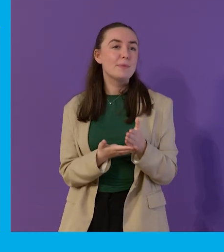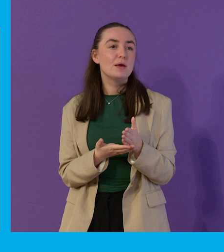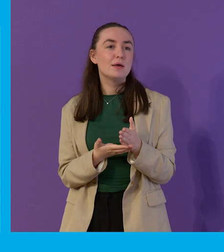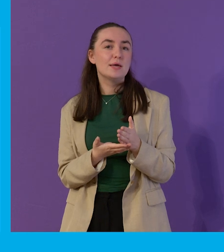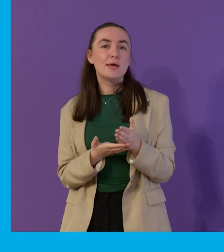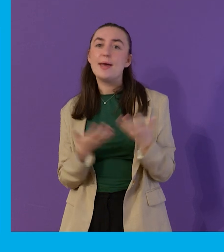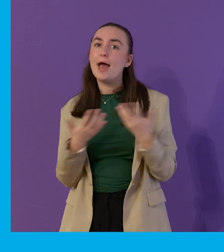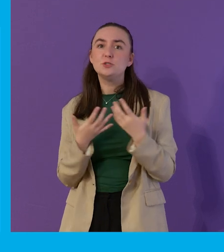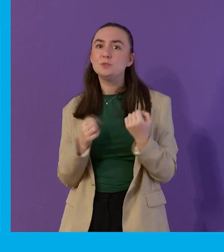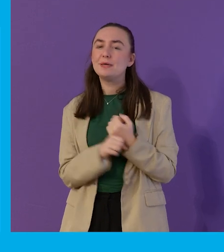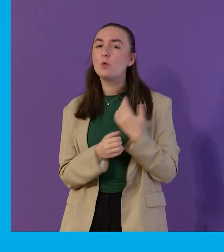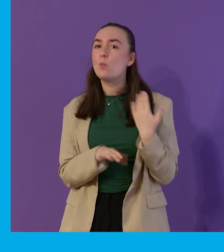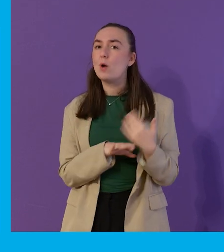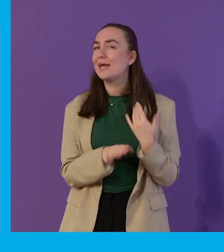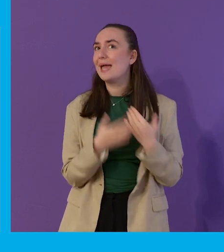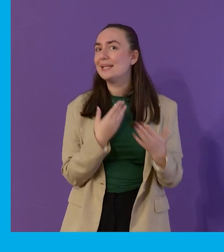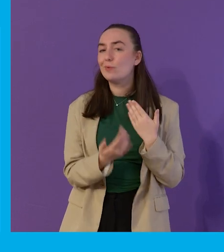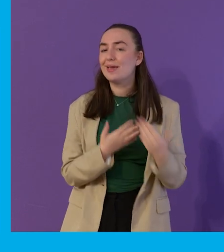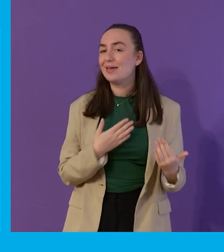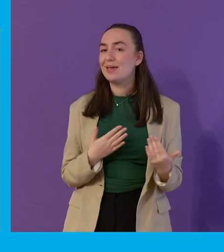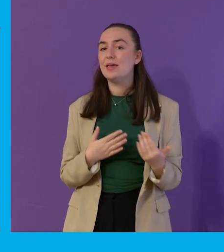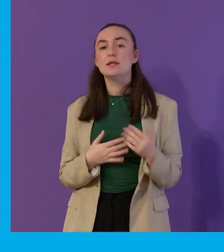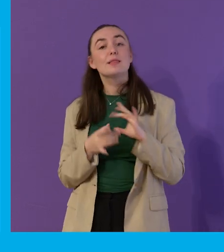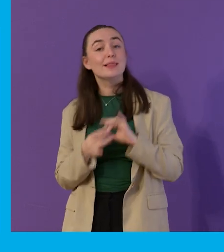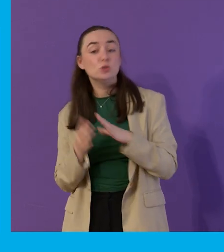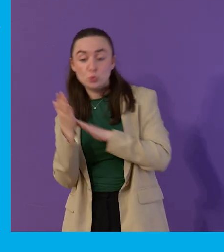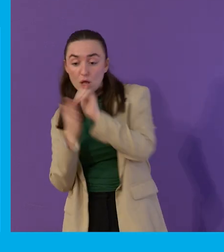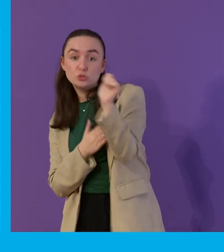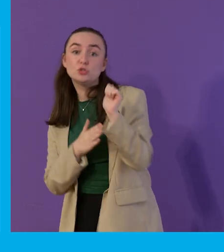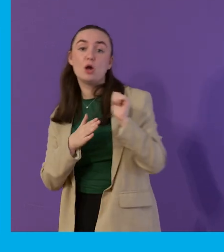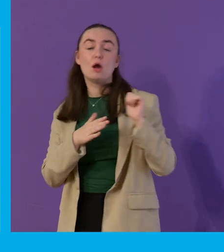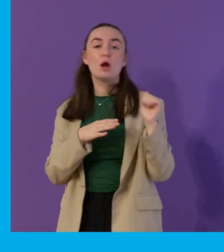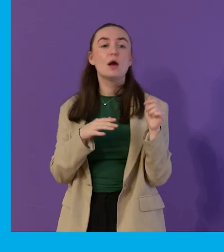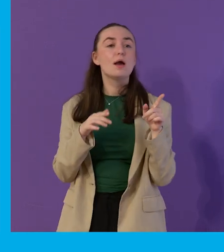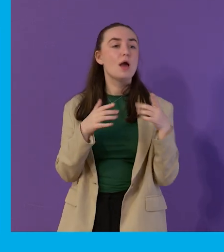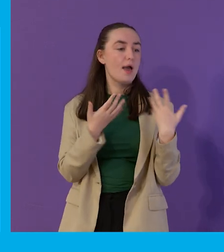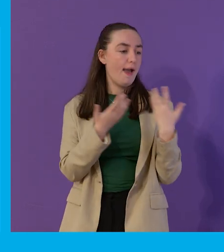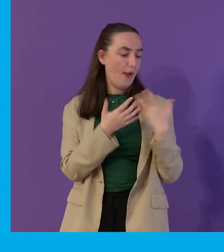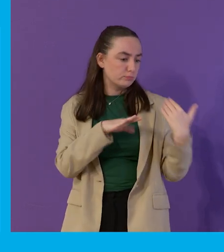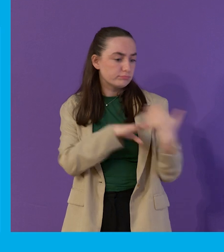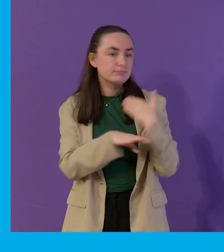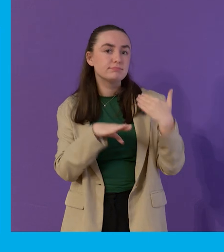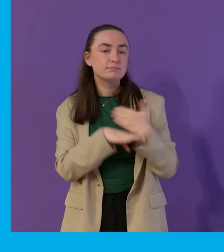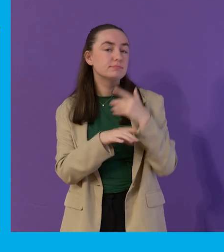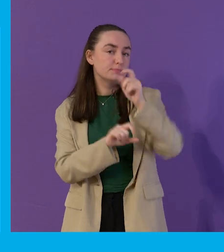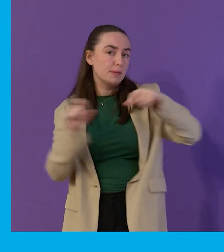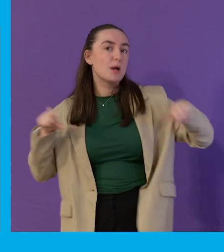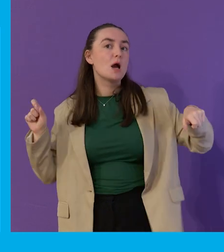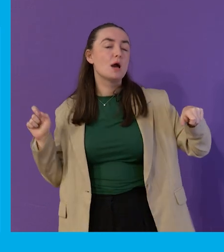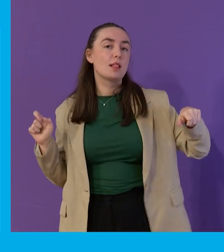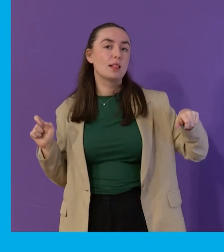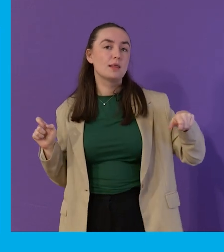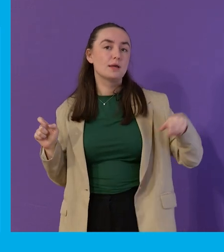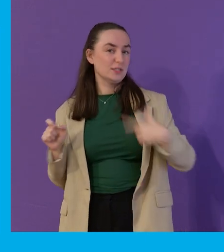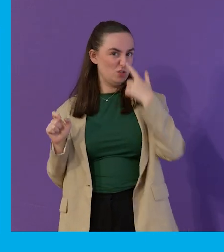work. It's about relationships, it's about culture, it's about how people operate, and you can do that across almost, you know,